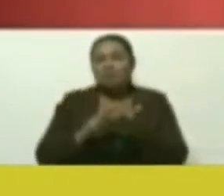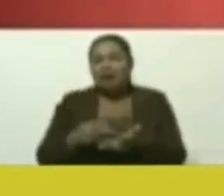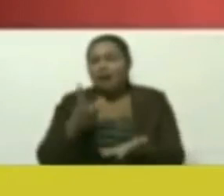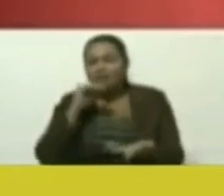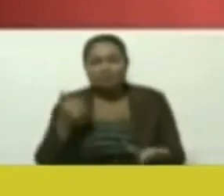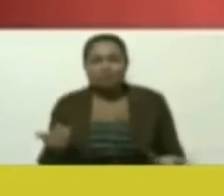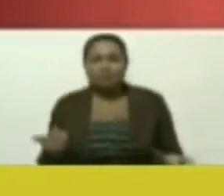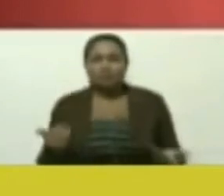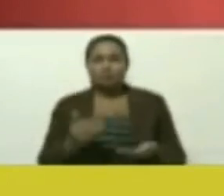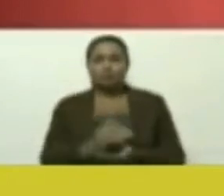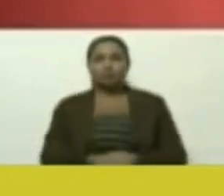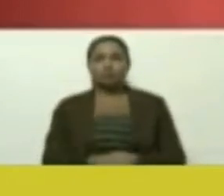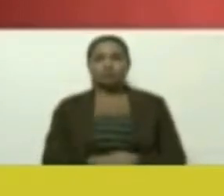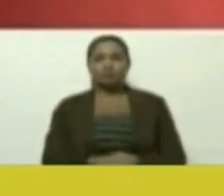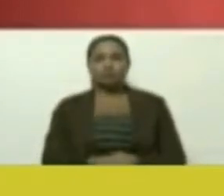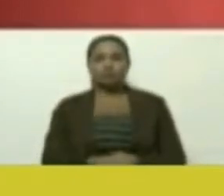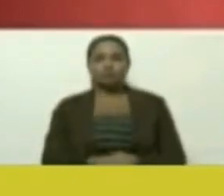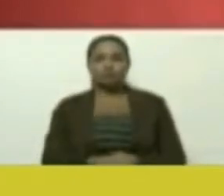This is not true.